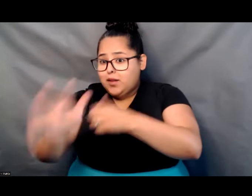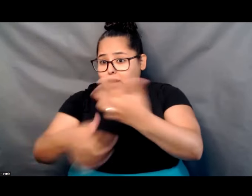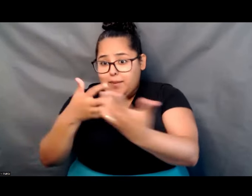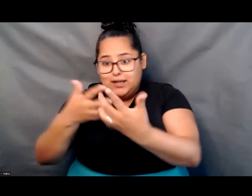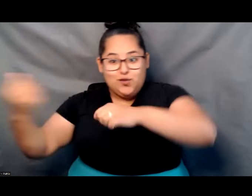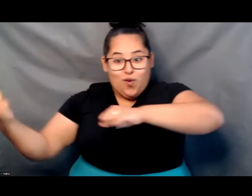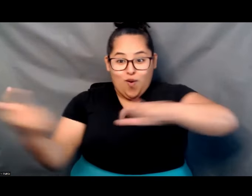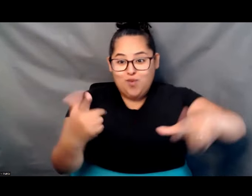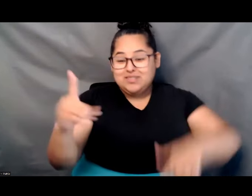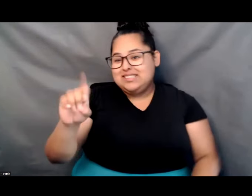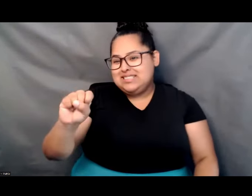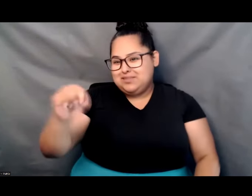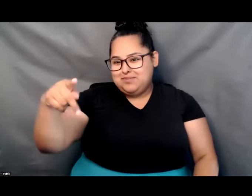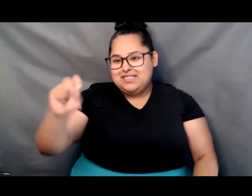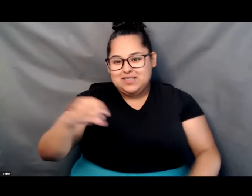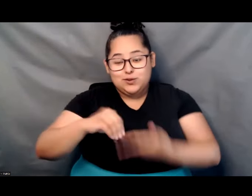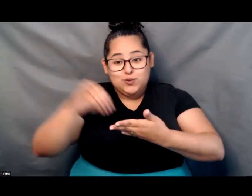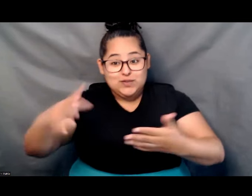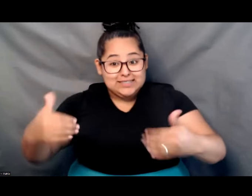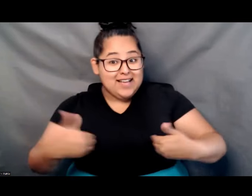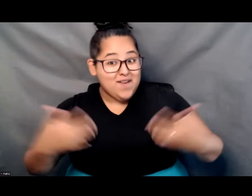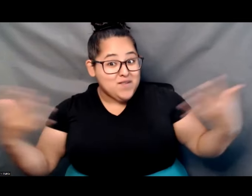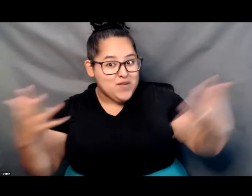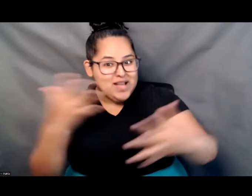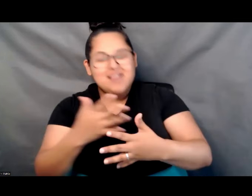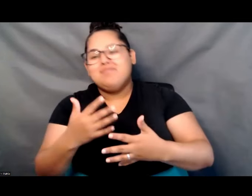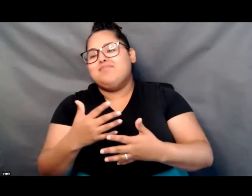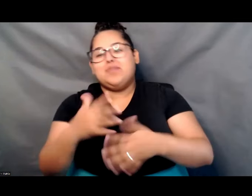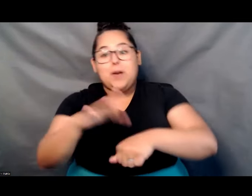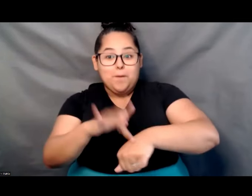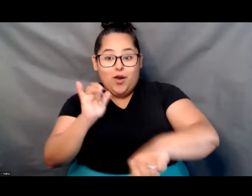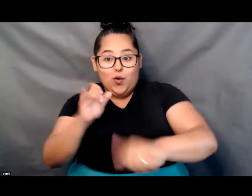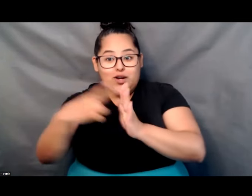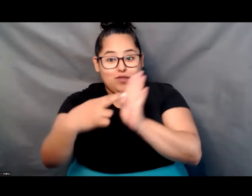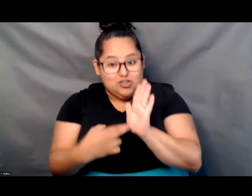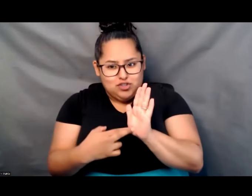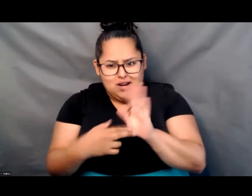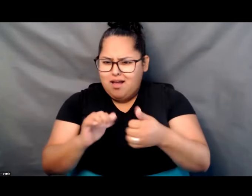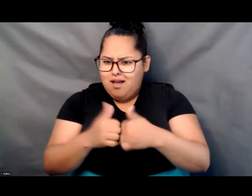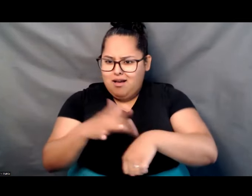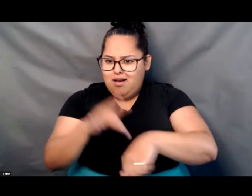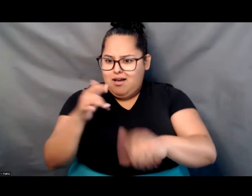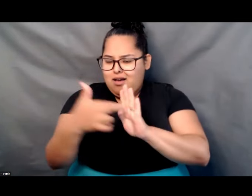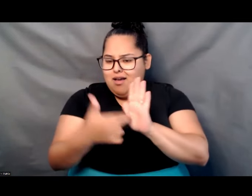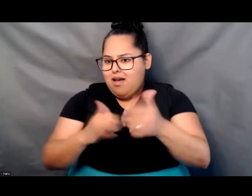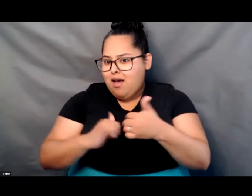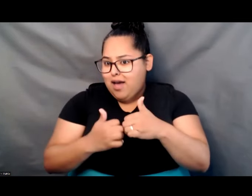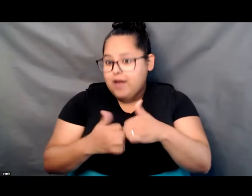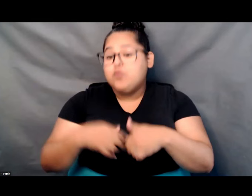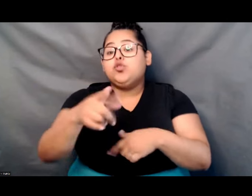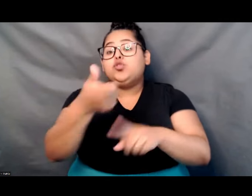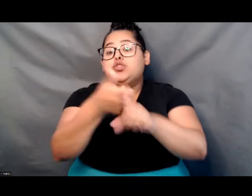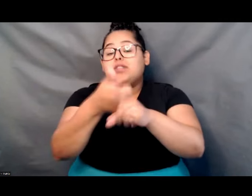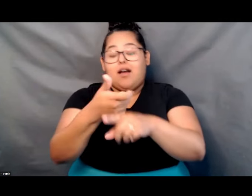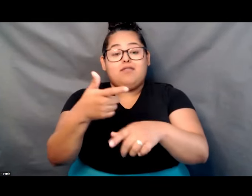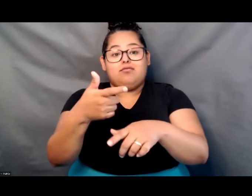DSPS students get, is priority registration. So the way priority registration works is you get to register for your classes almost a